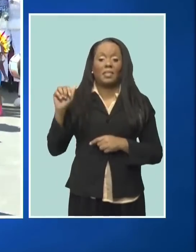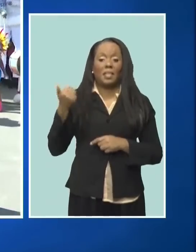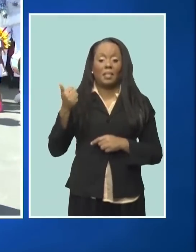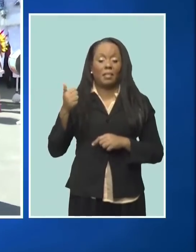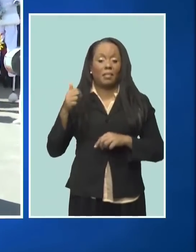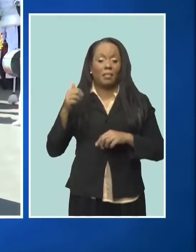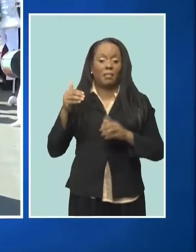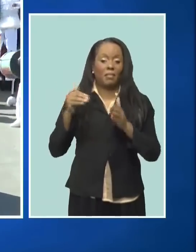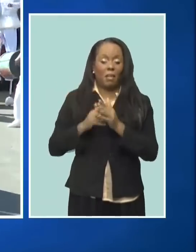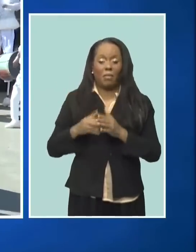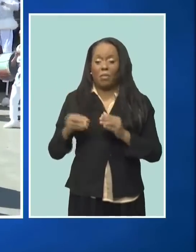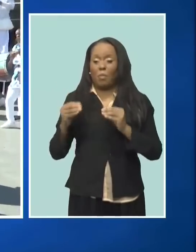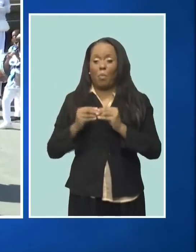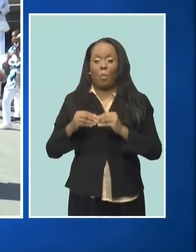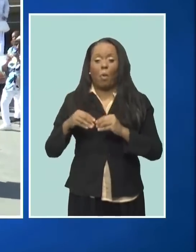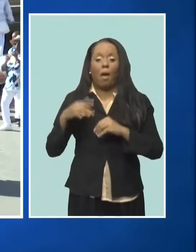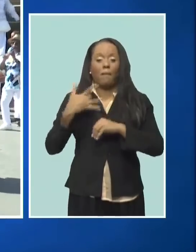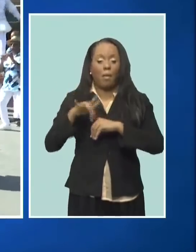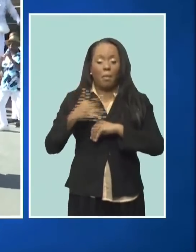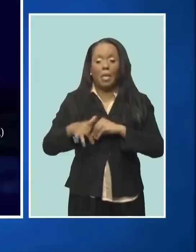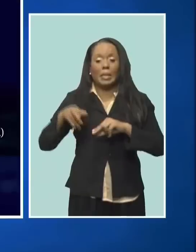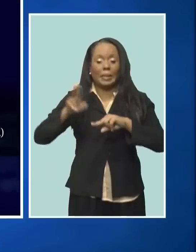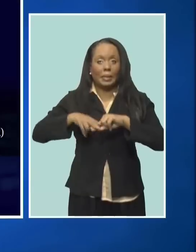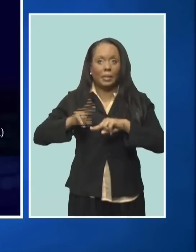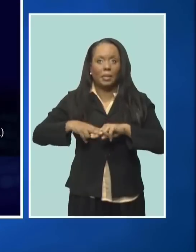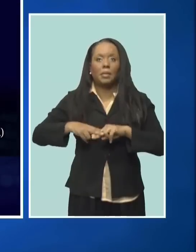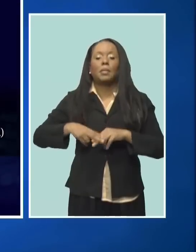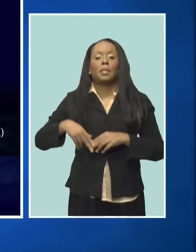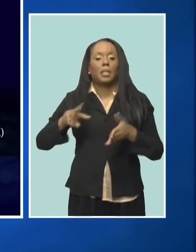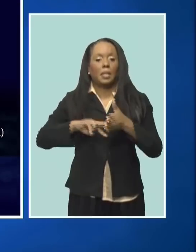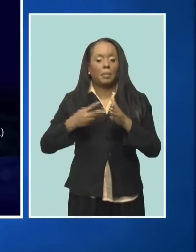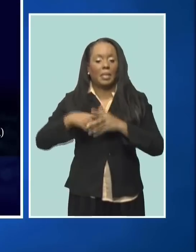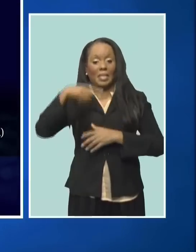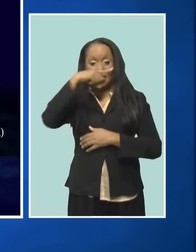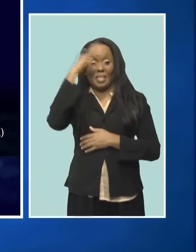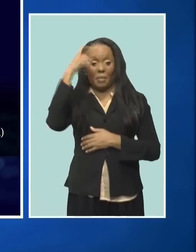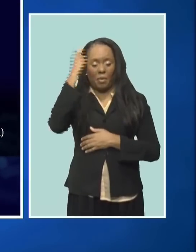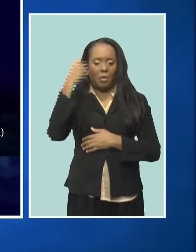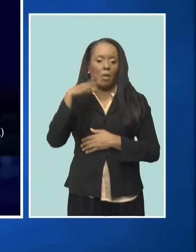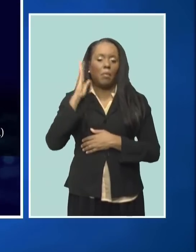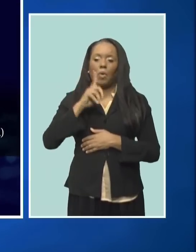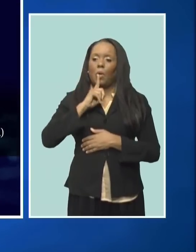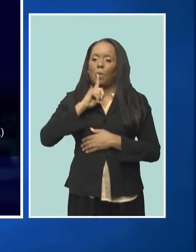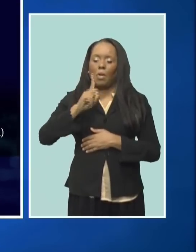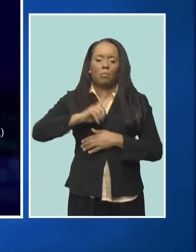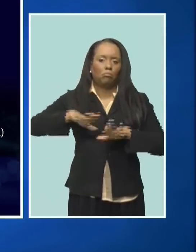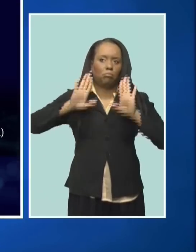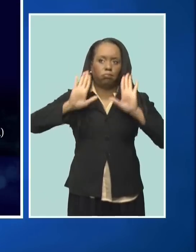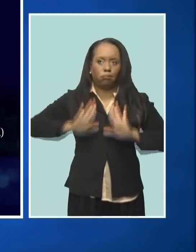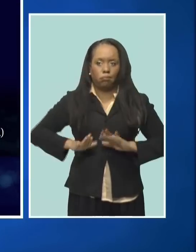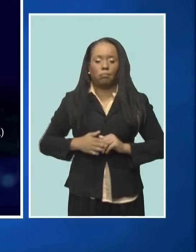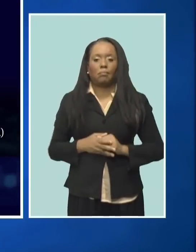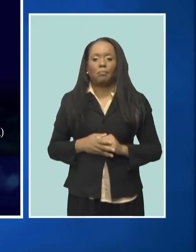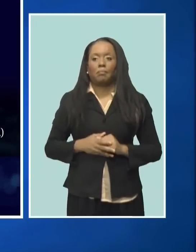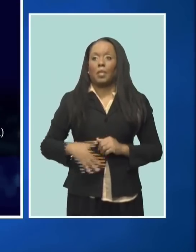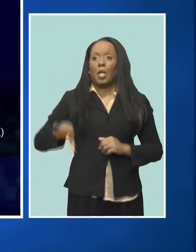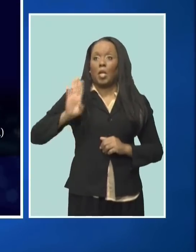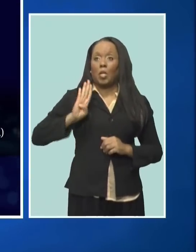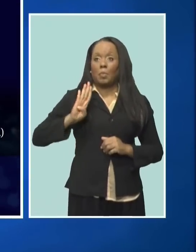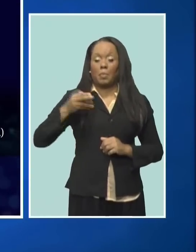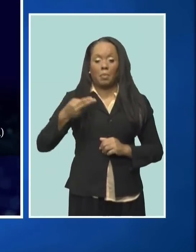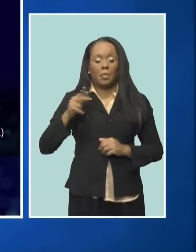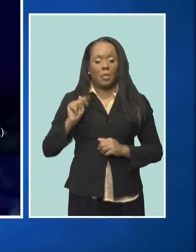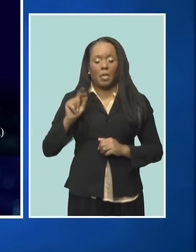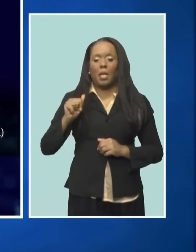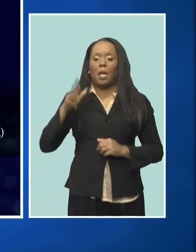2025, we are projected to have a great summer performance as an industry. The BHTA will continue